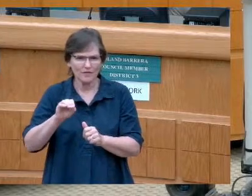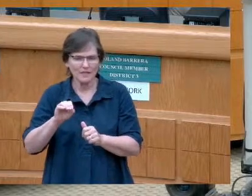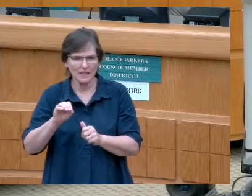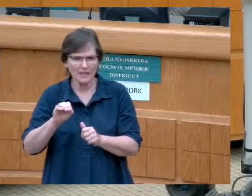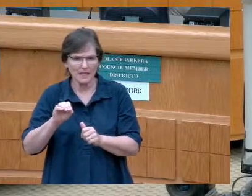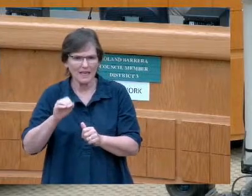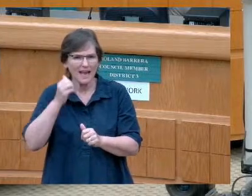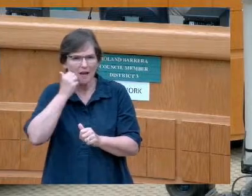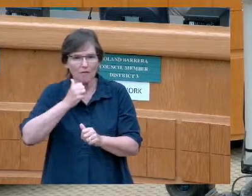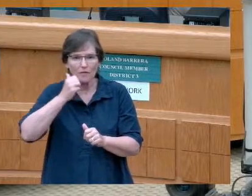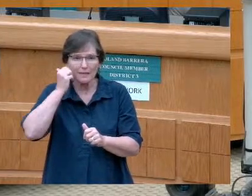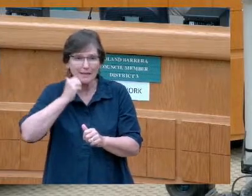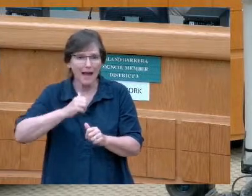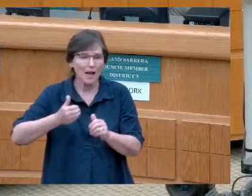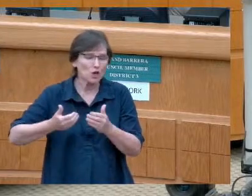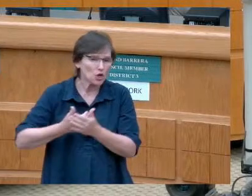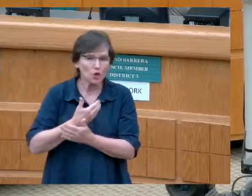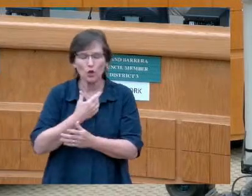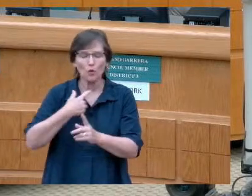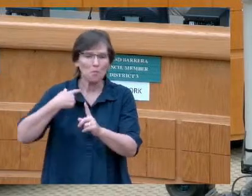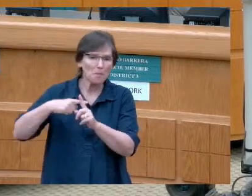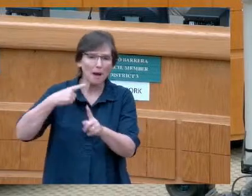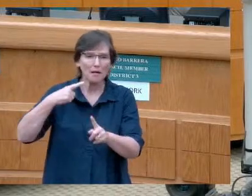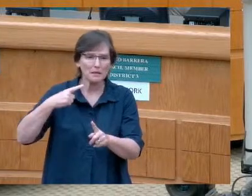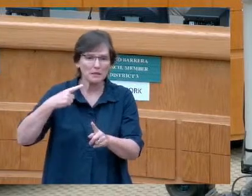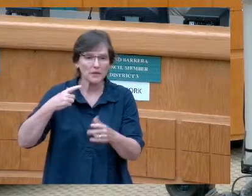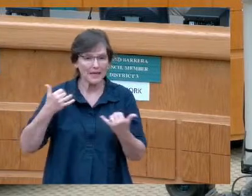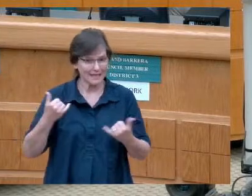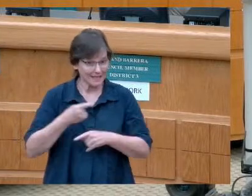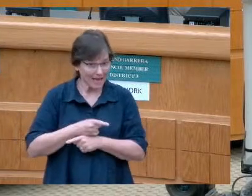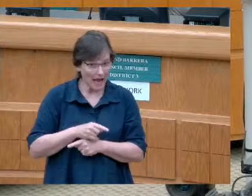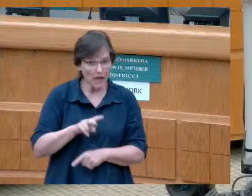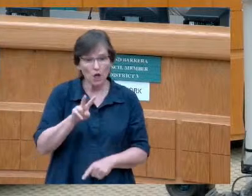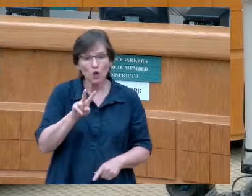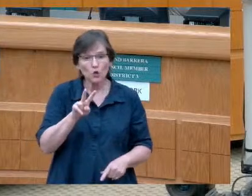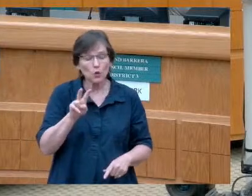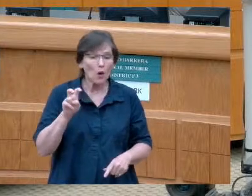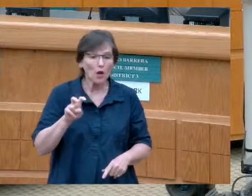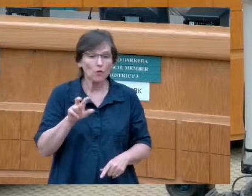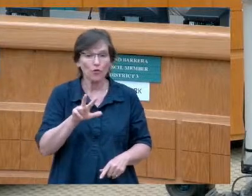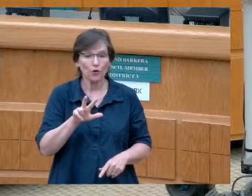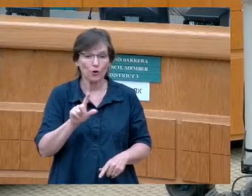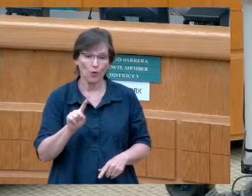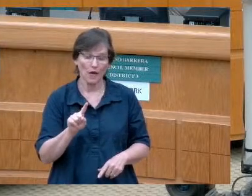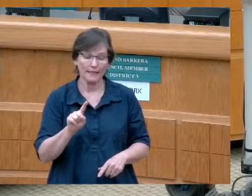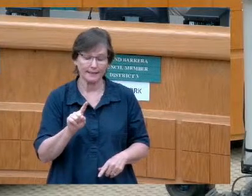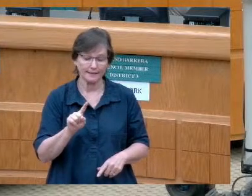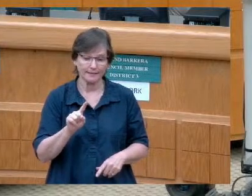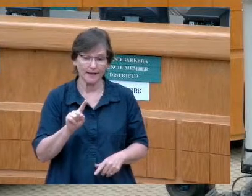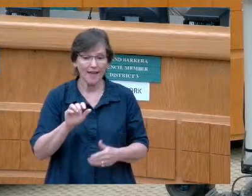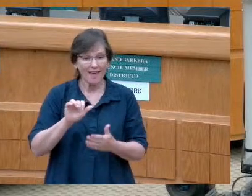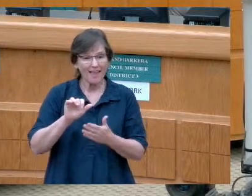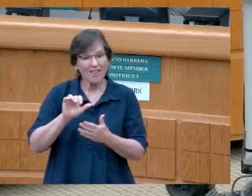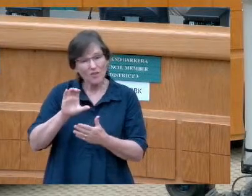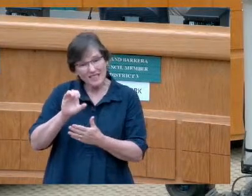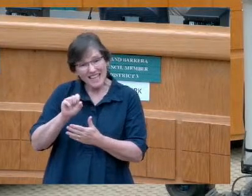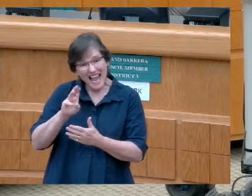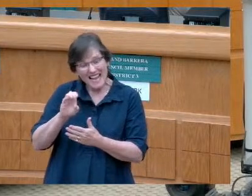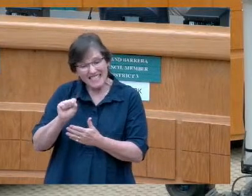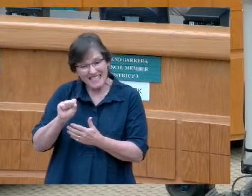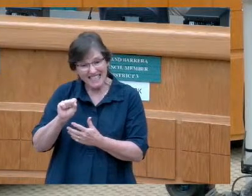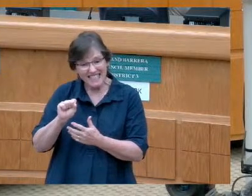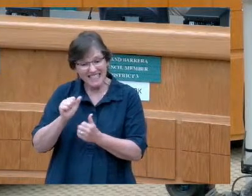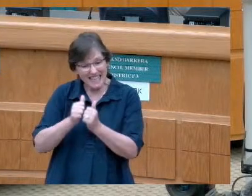had 231. Those cases equate to approximately